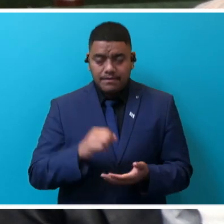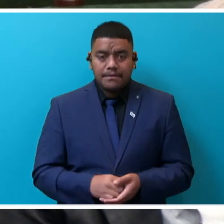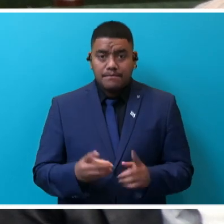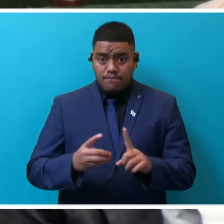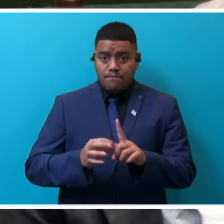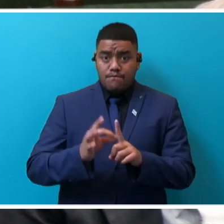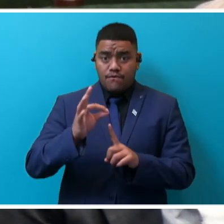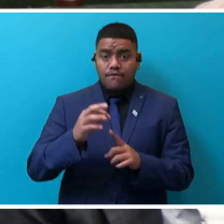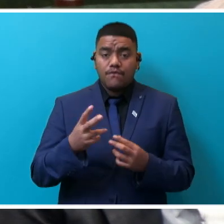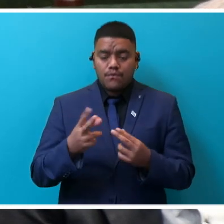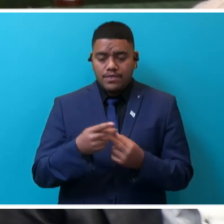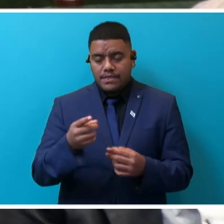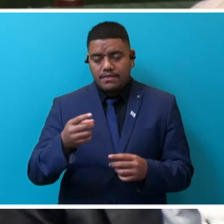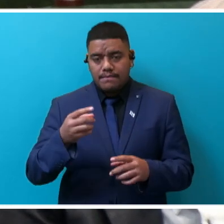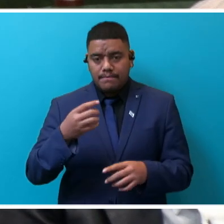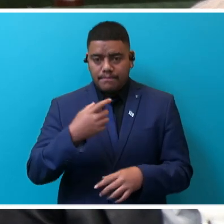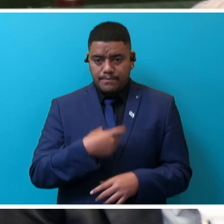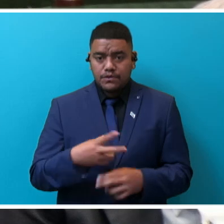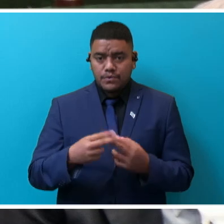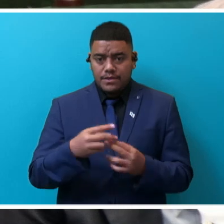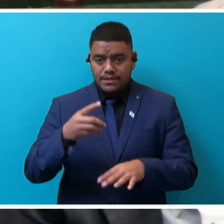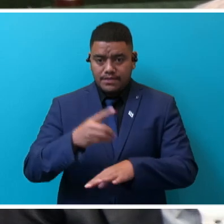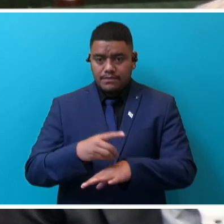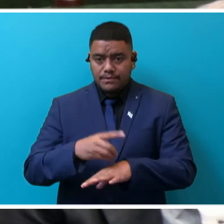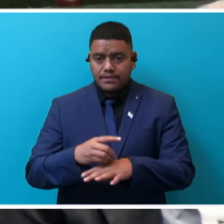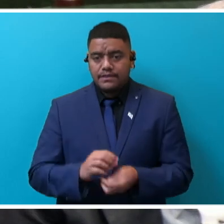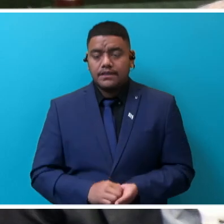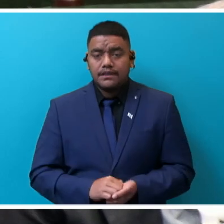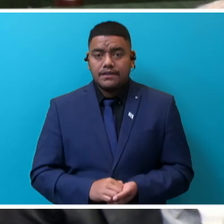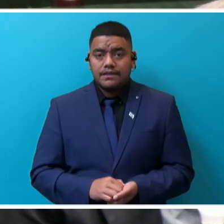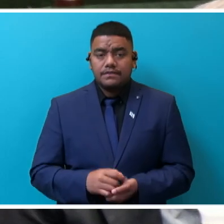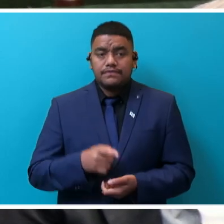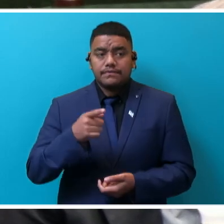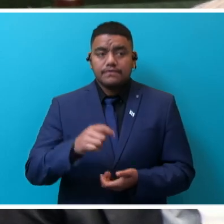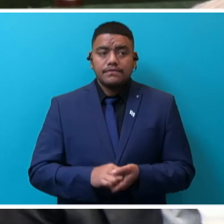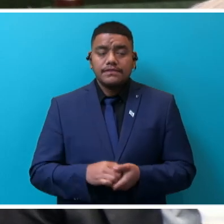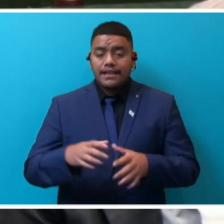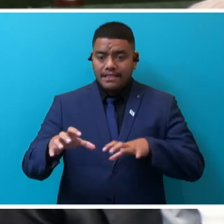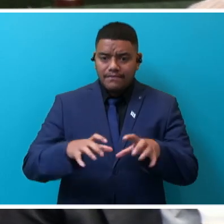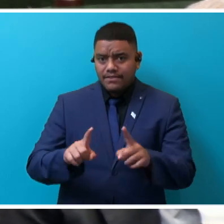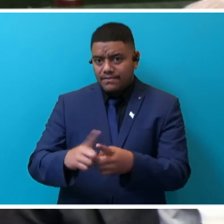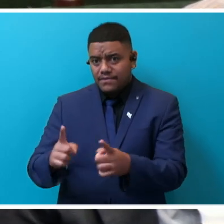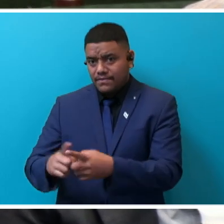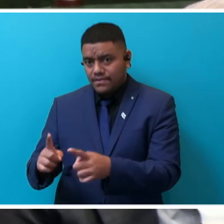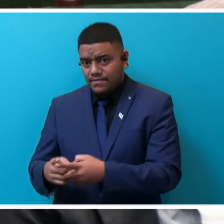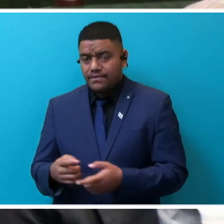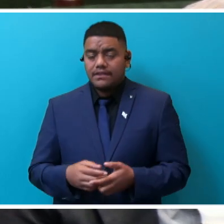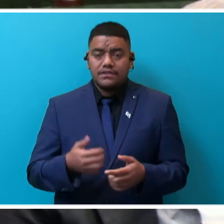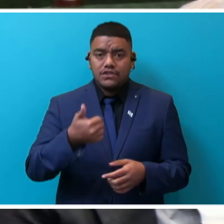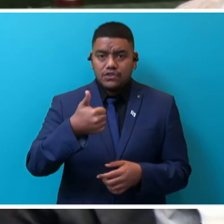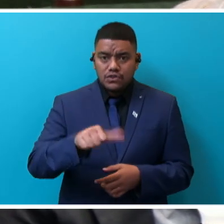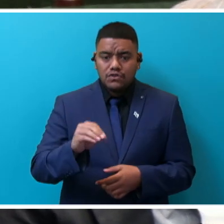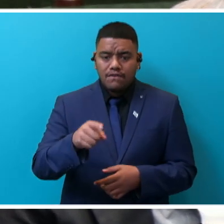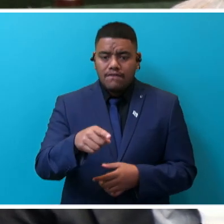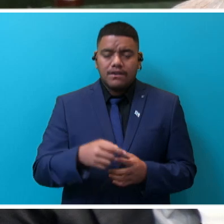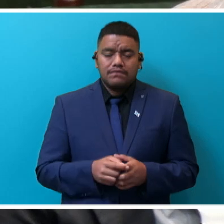with disabilities in Fiji. The Data Hub Working Group will also coordinate capacity-building activities, particularly in the use of Washington Group's